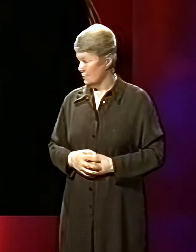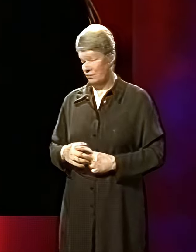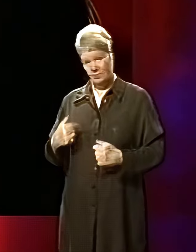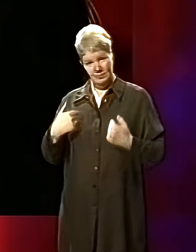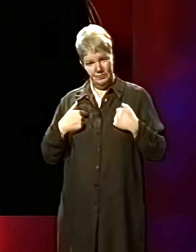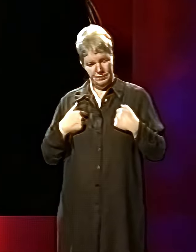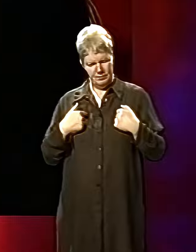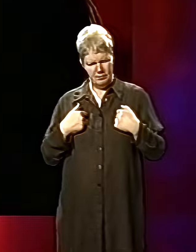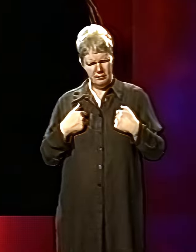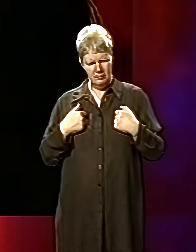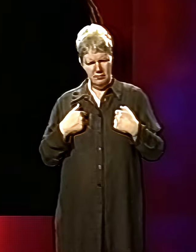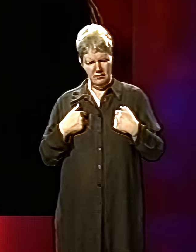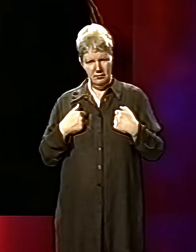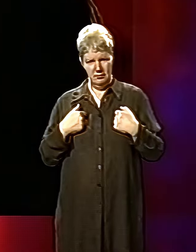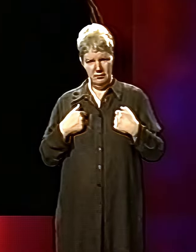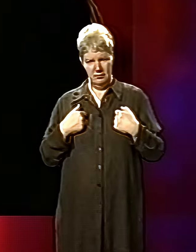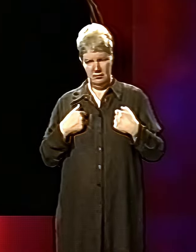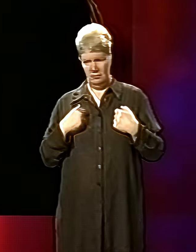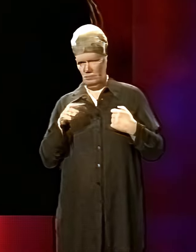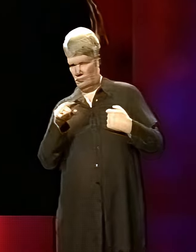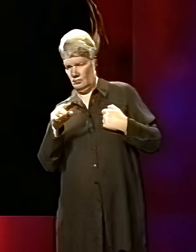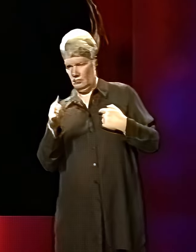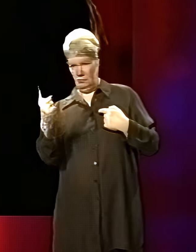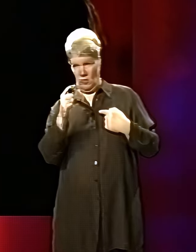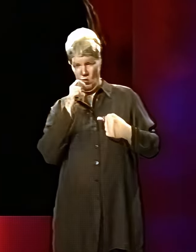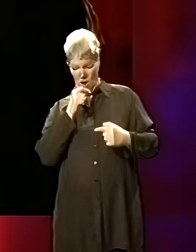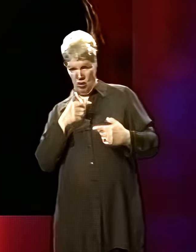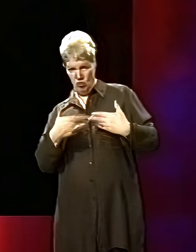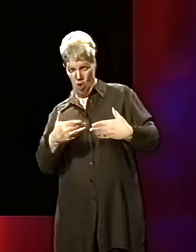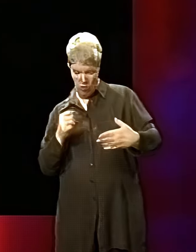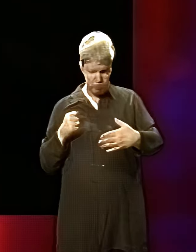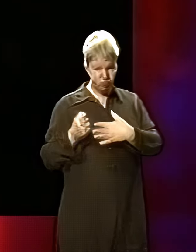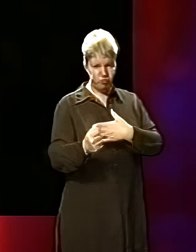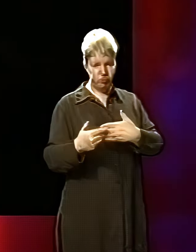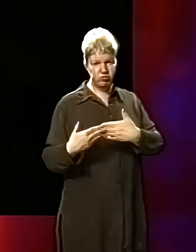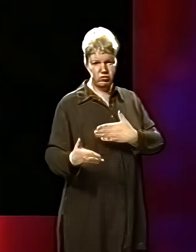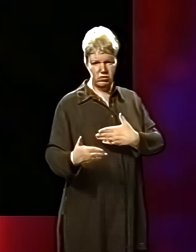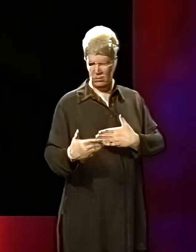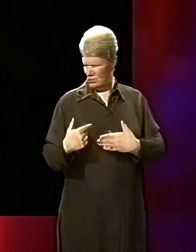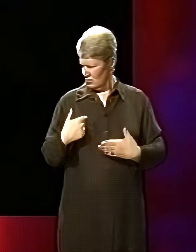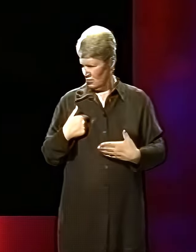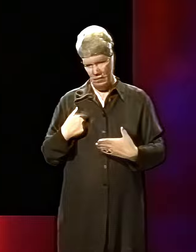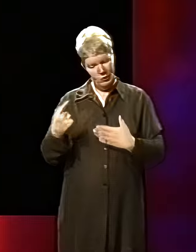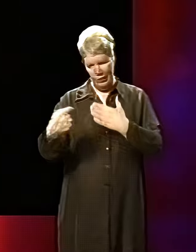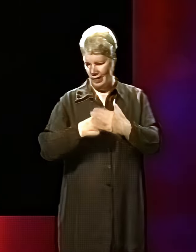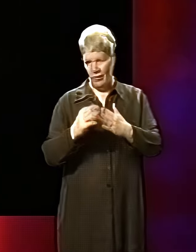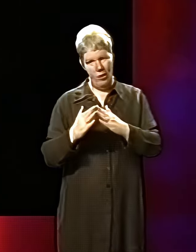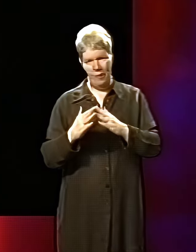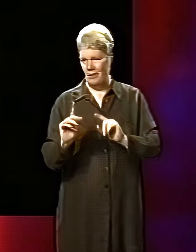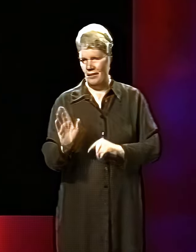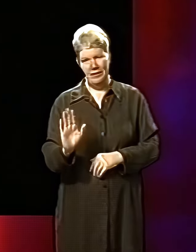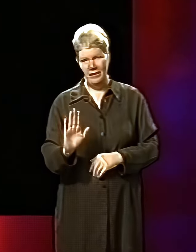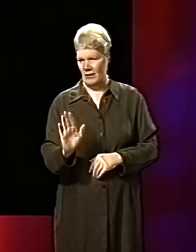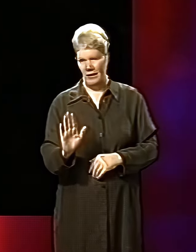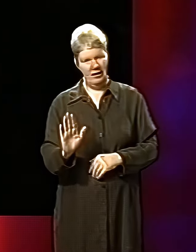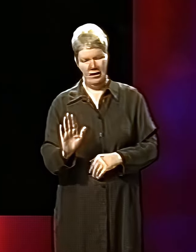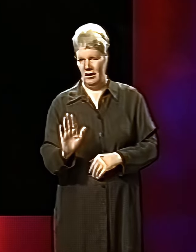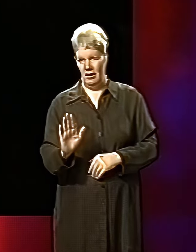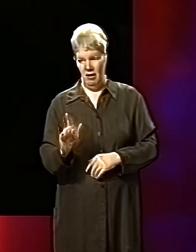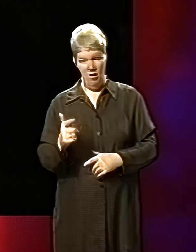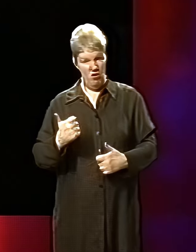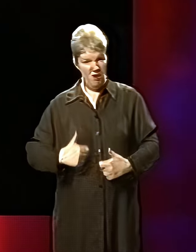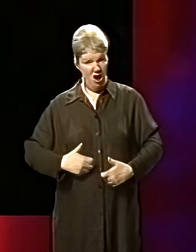and this person's out there threatening to kick the door down. I said, you're not coming in my home, and then he was getting